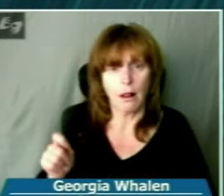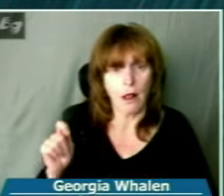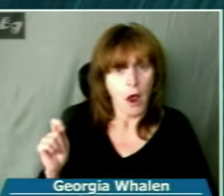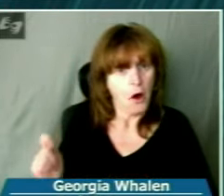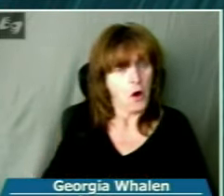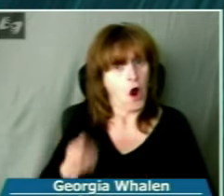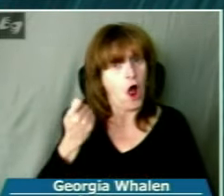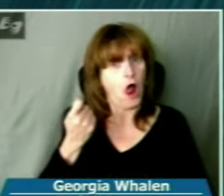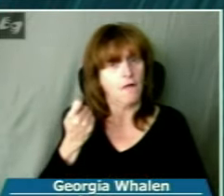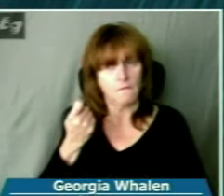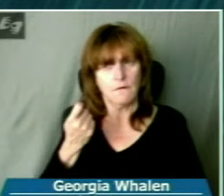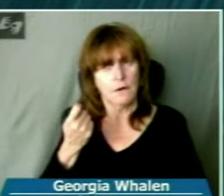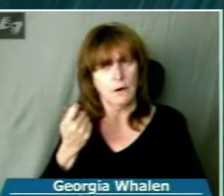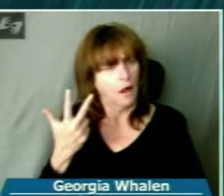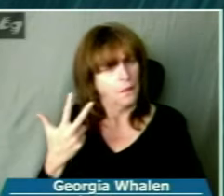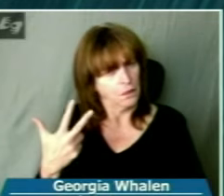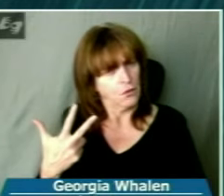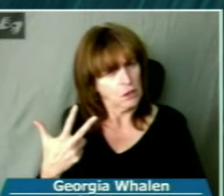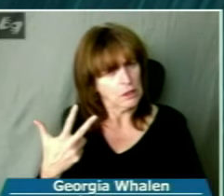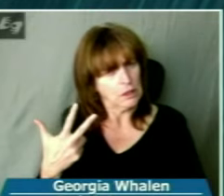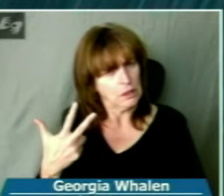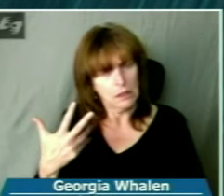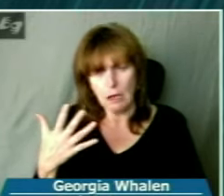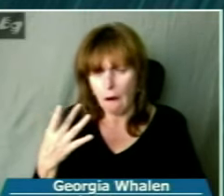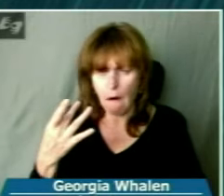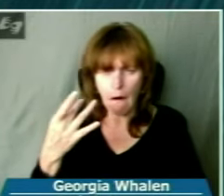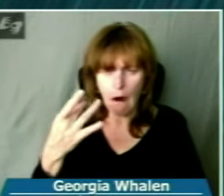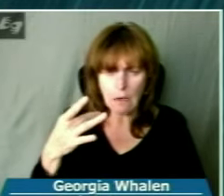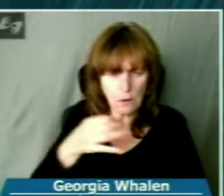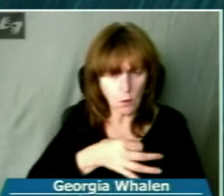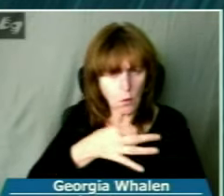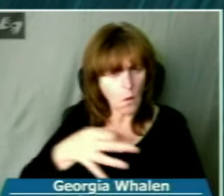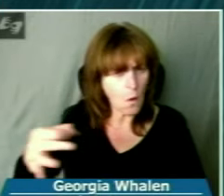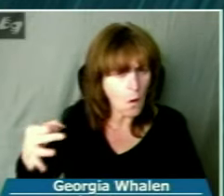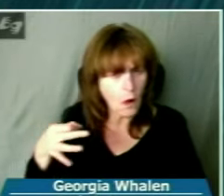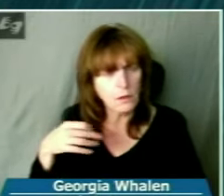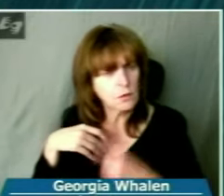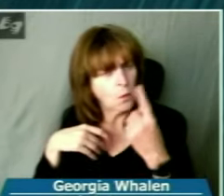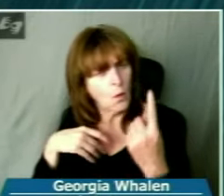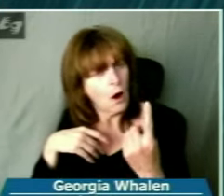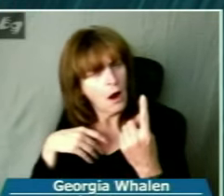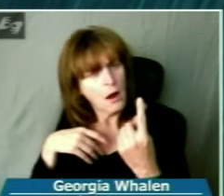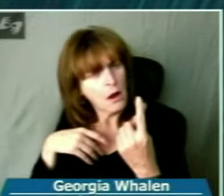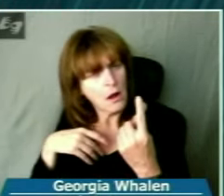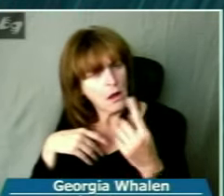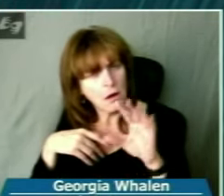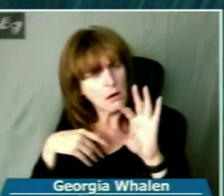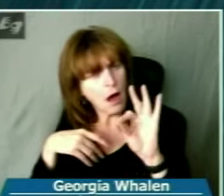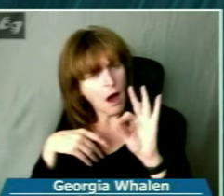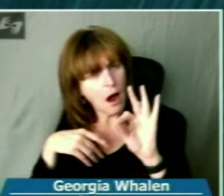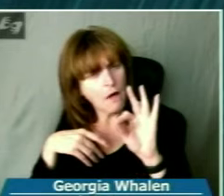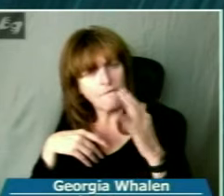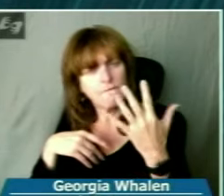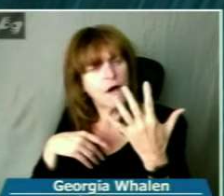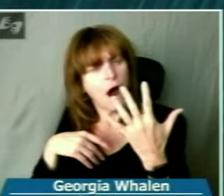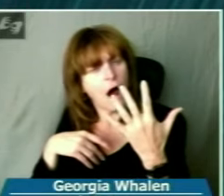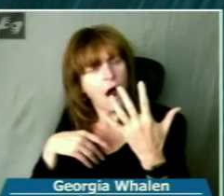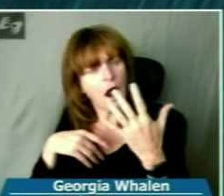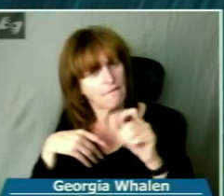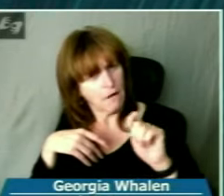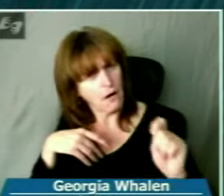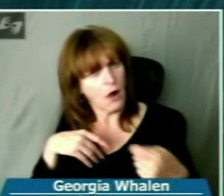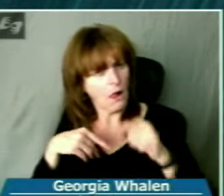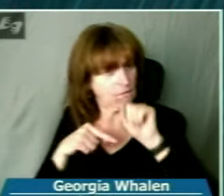18 holes two at Shadoken, and then obviously King's Forest. When those open, we'll be looking to open. Dog parks will become open